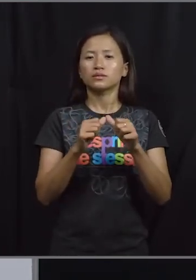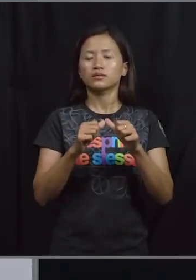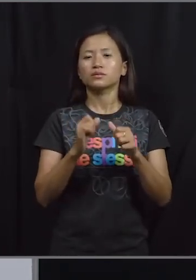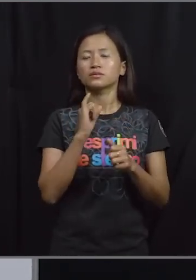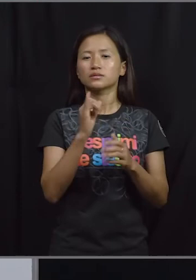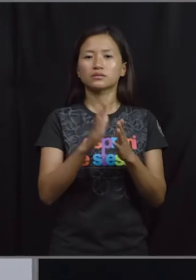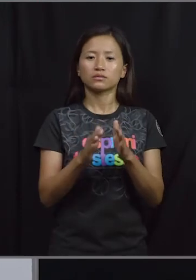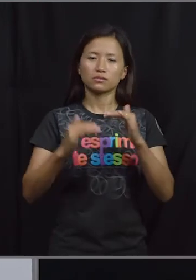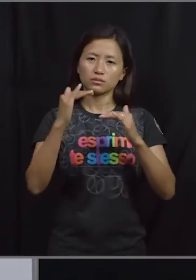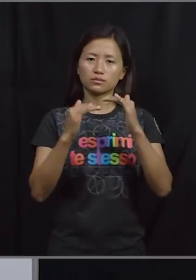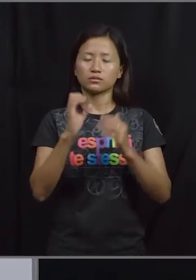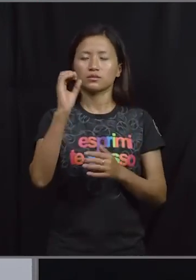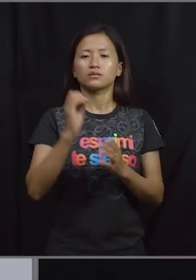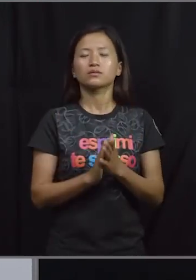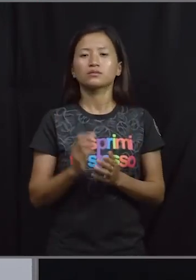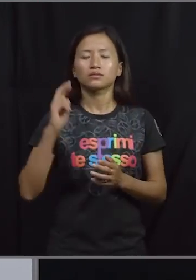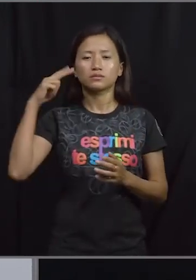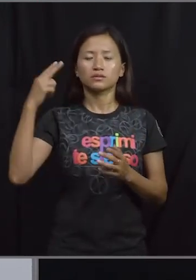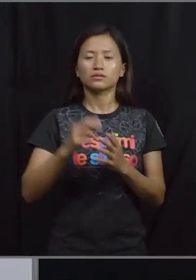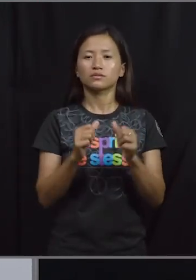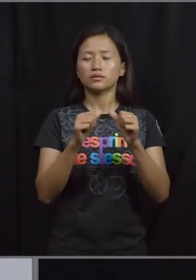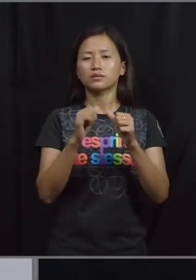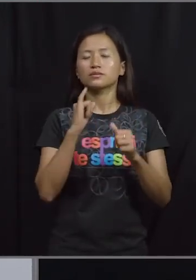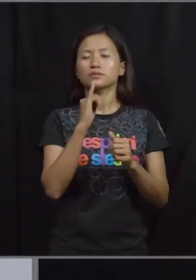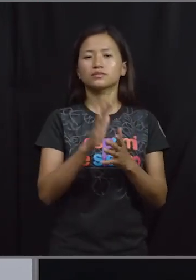is not equal to 0. Therefore, A is